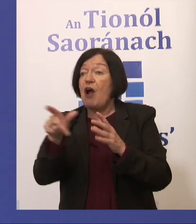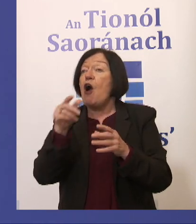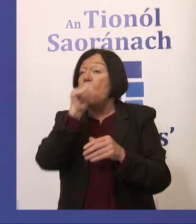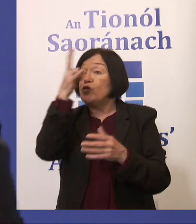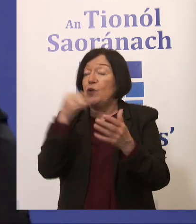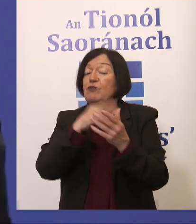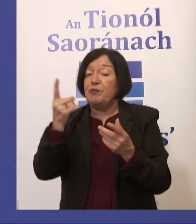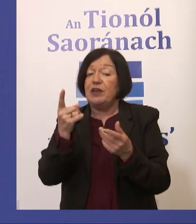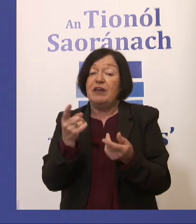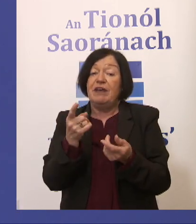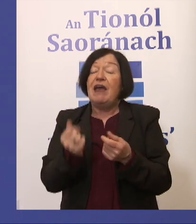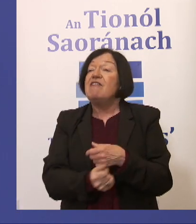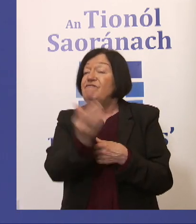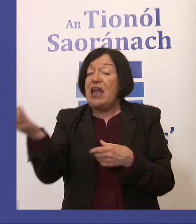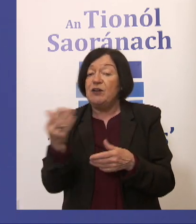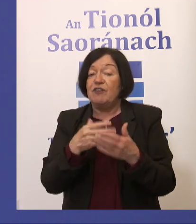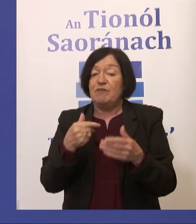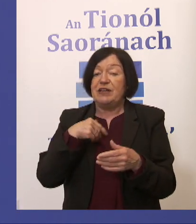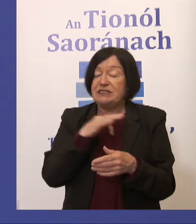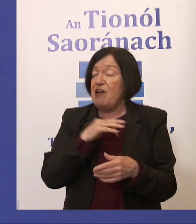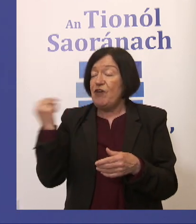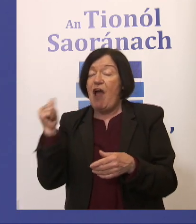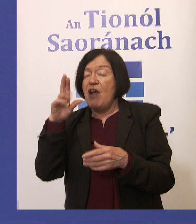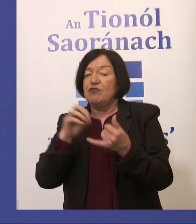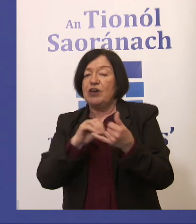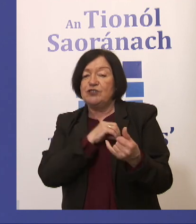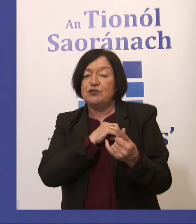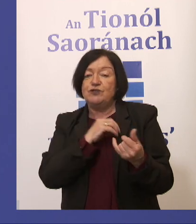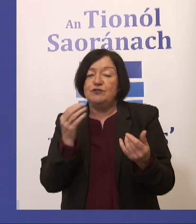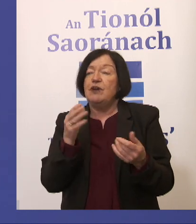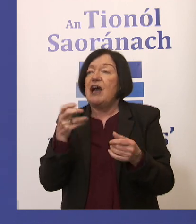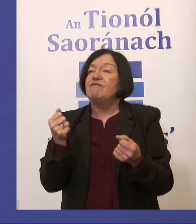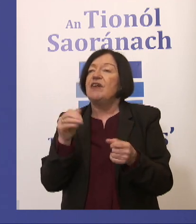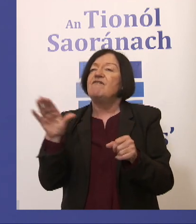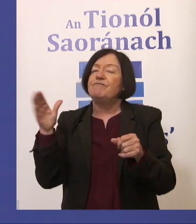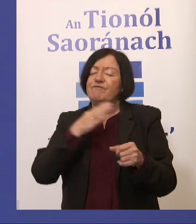available to see what's been asked. But myself and Art are trying to do our best to have a fair representation of the questions that have been